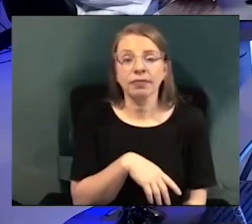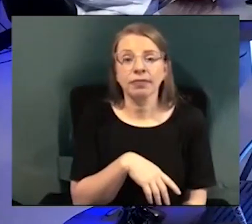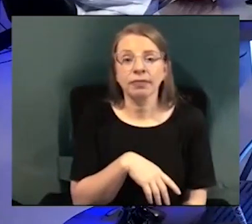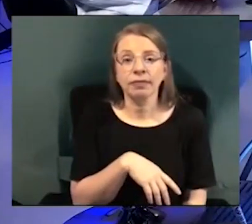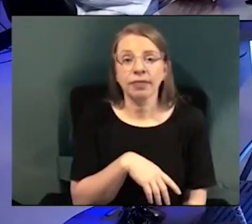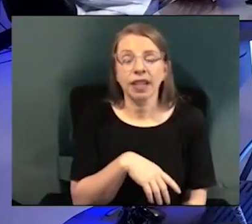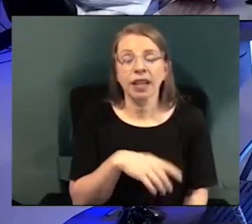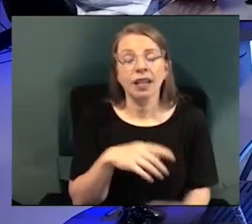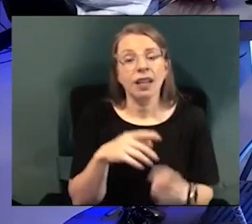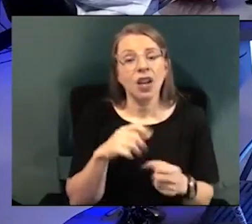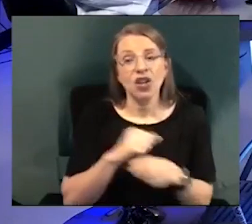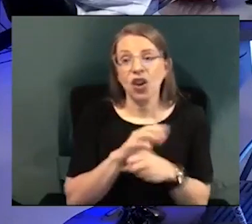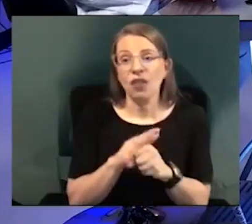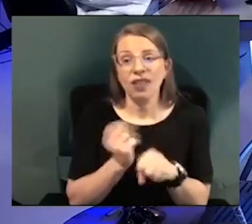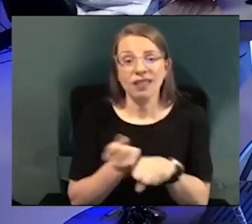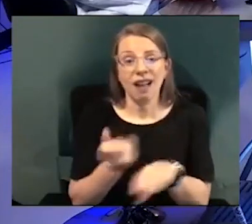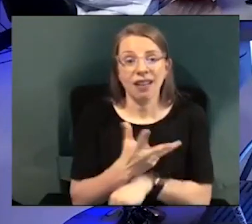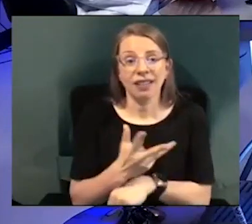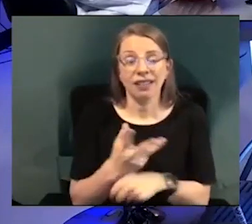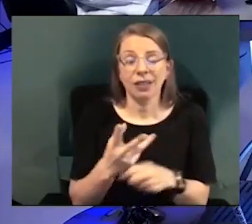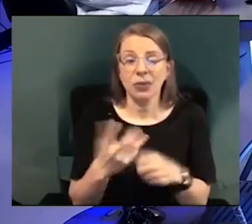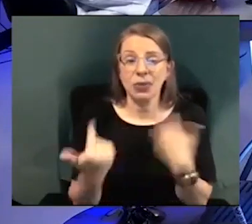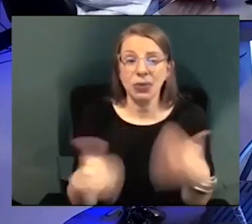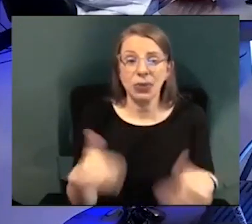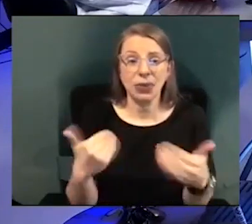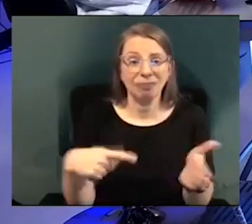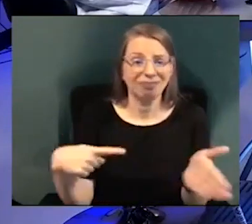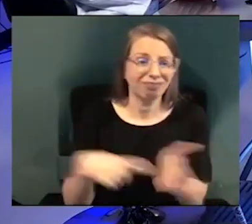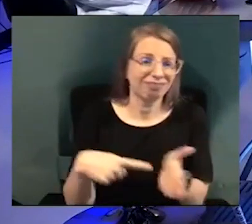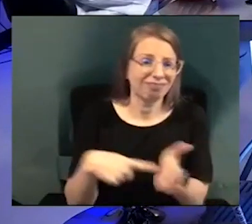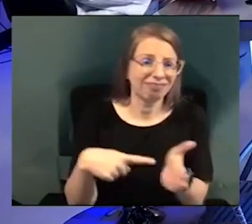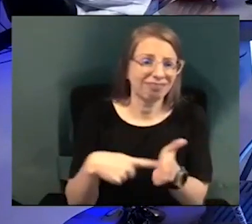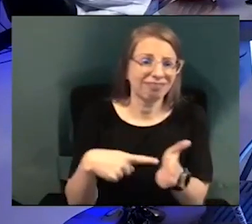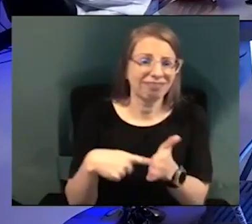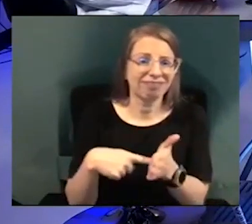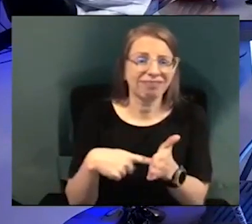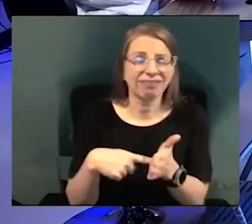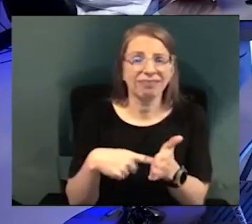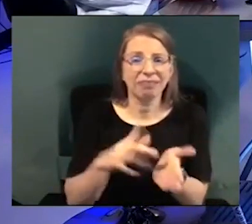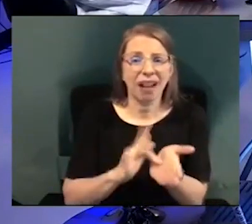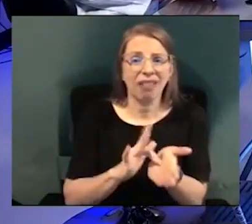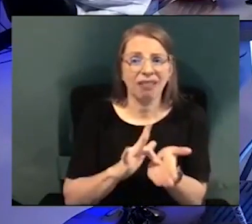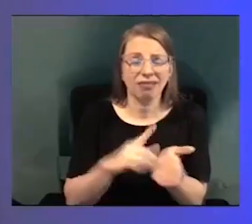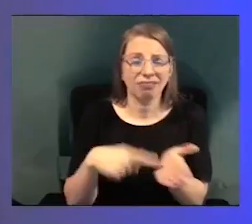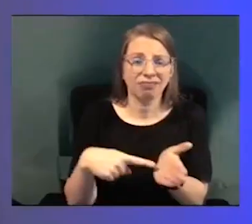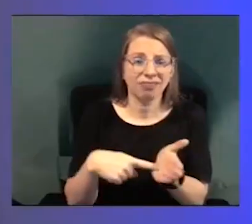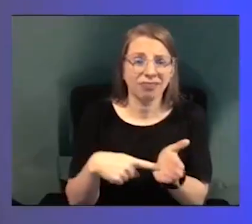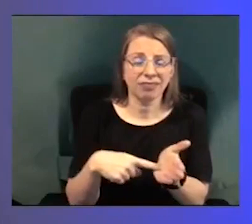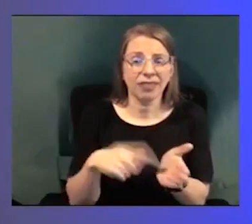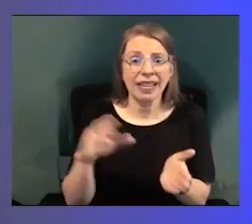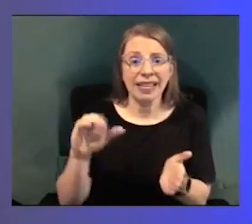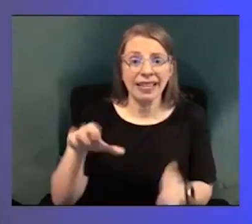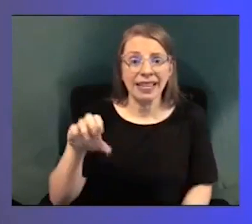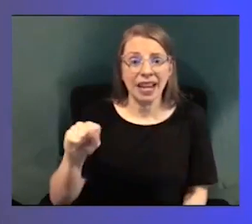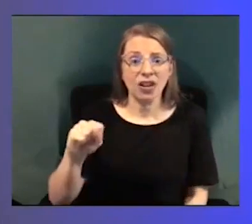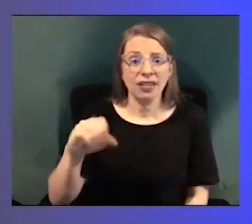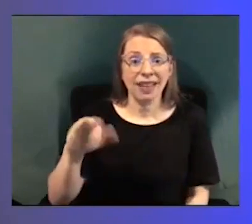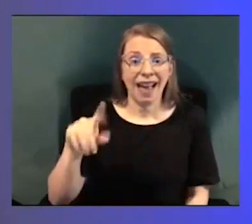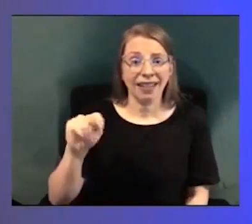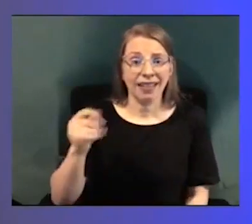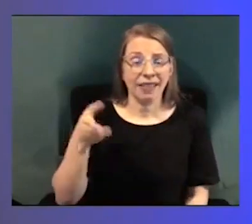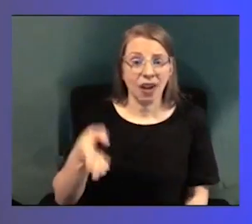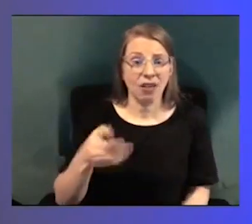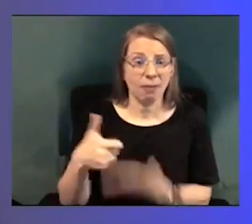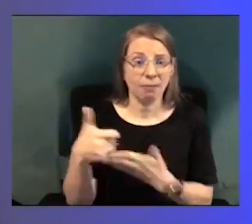Does the CARES Act help them, or is there any other way to help those families? Well, a couple things. We always want to make